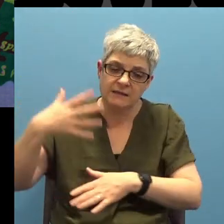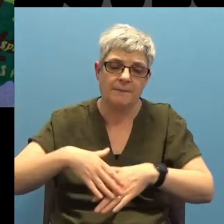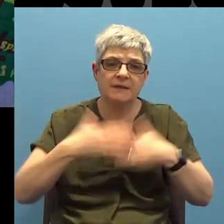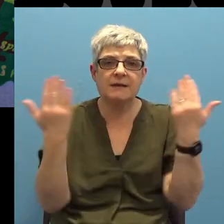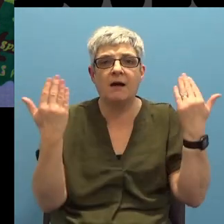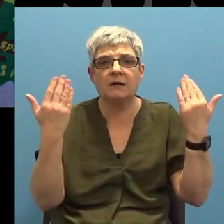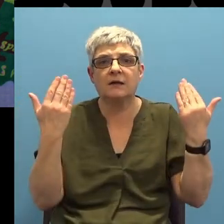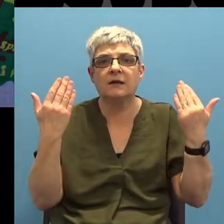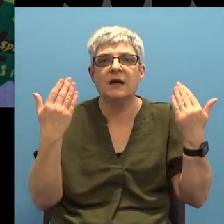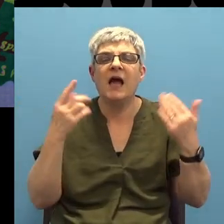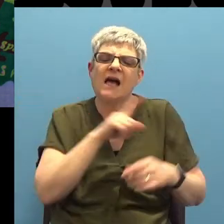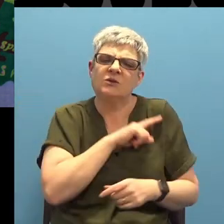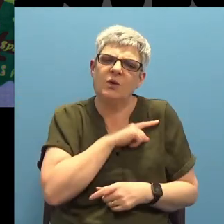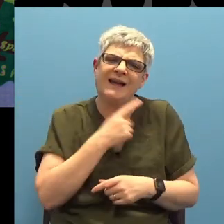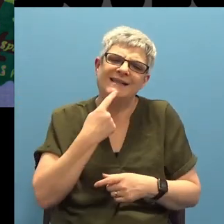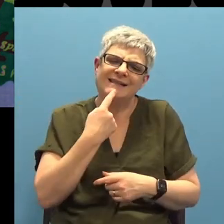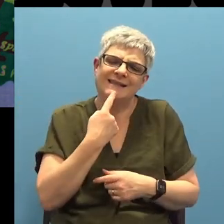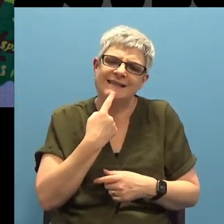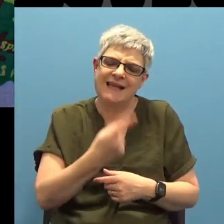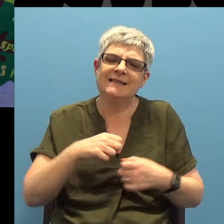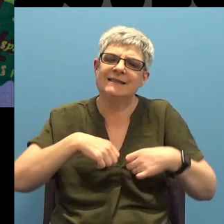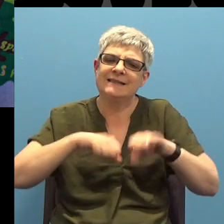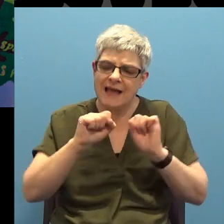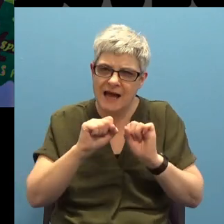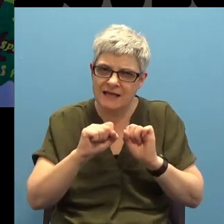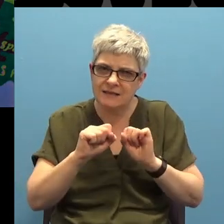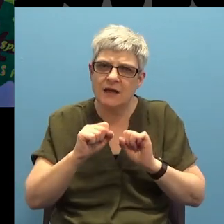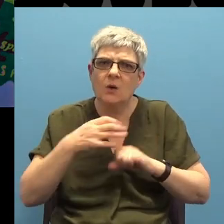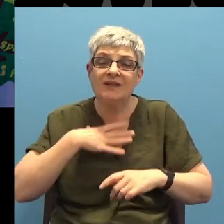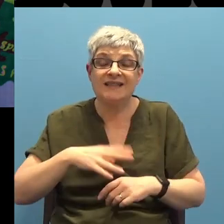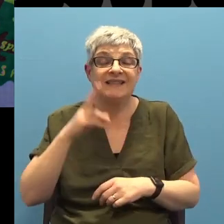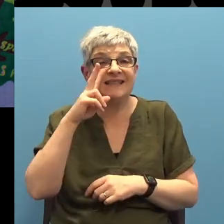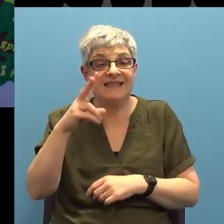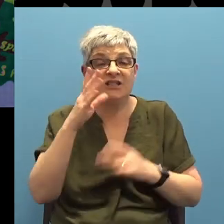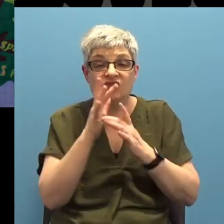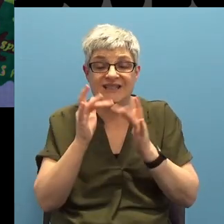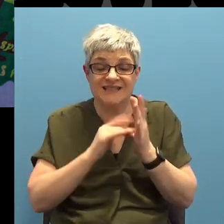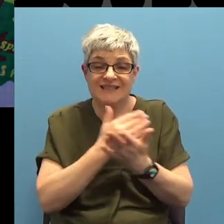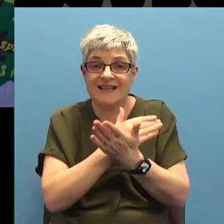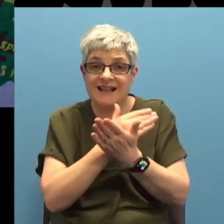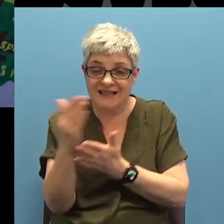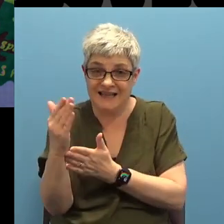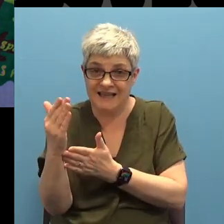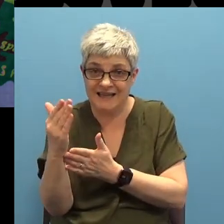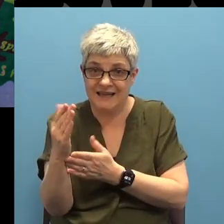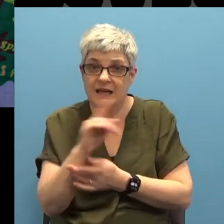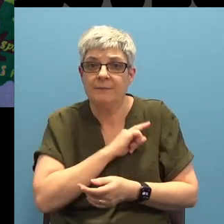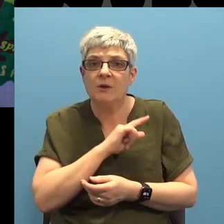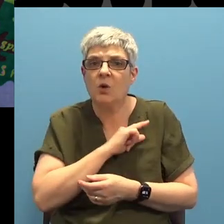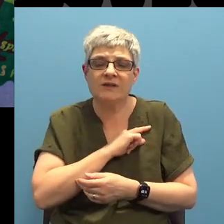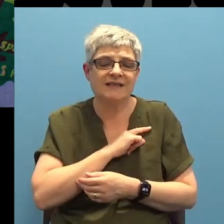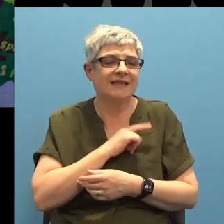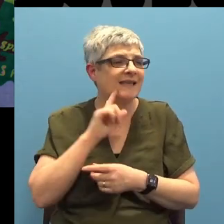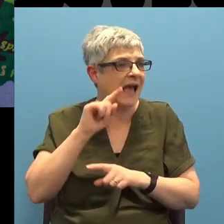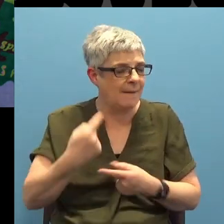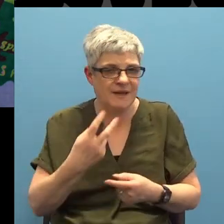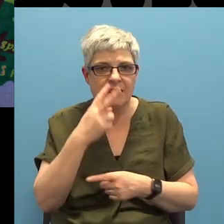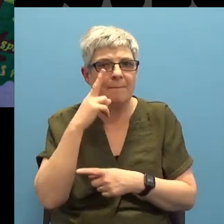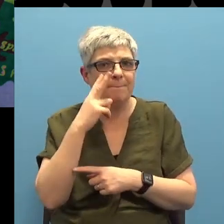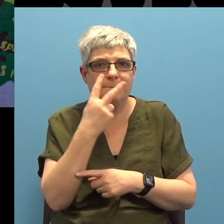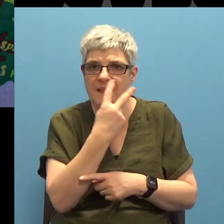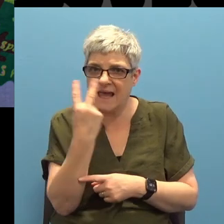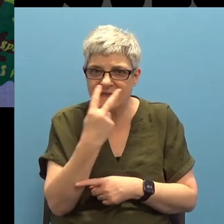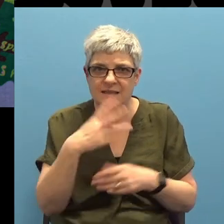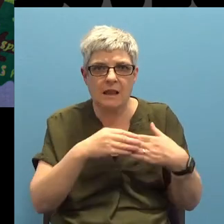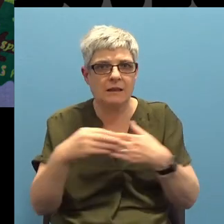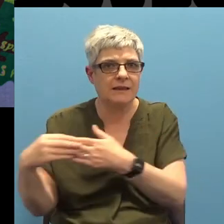It's why I said right at the start of this sermon that we need to be able to see Jesus clearly enough, because it can't be the blind leading the blind.